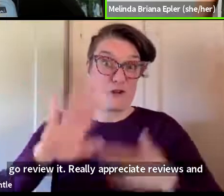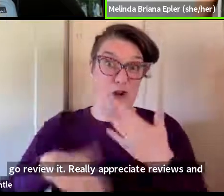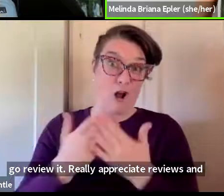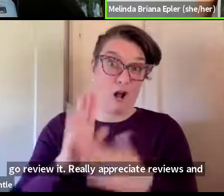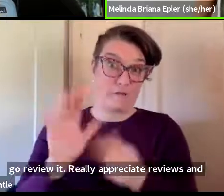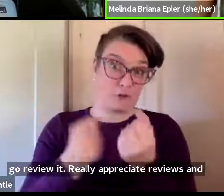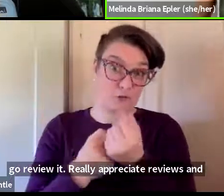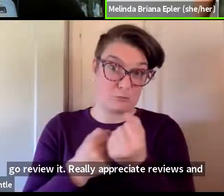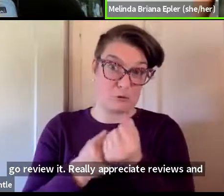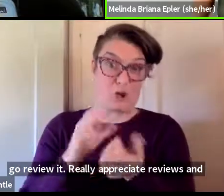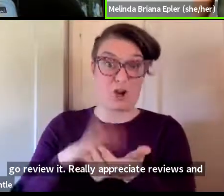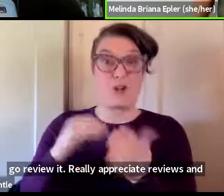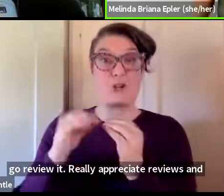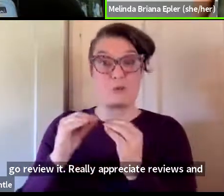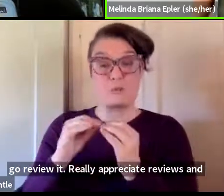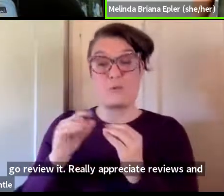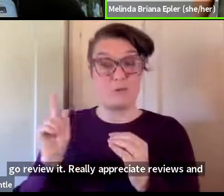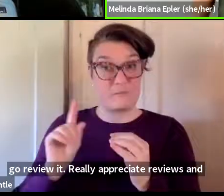more at